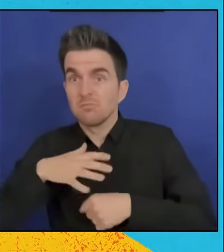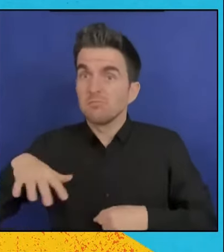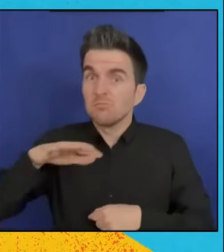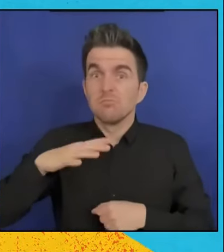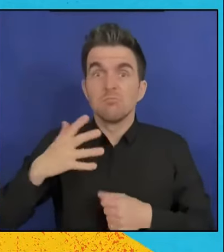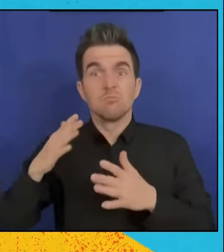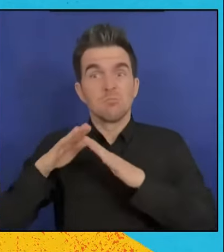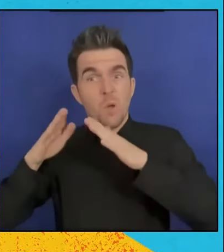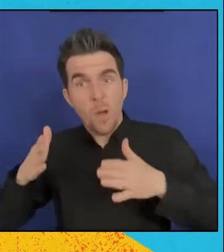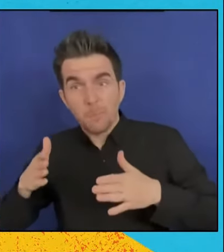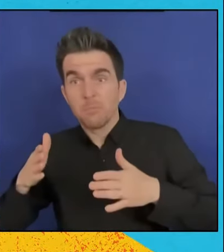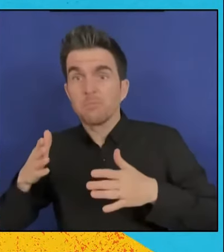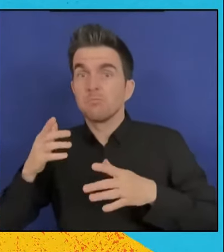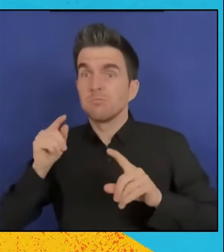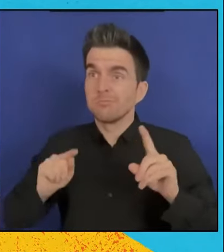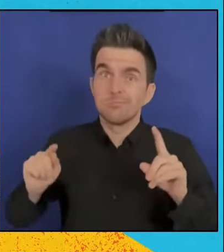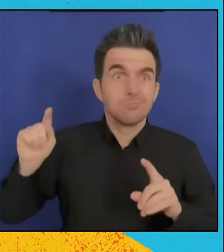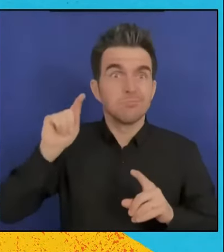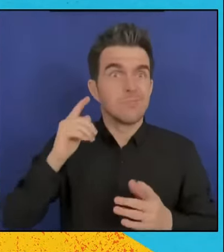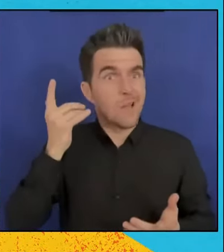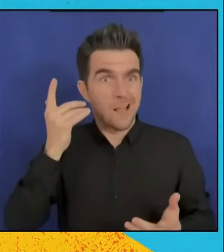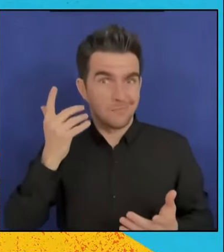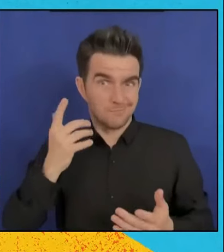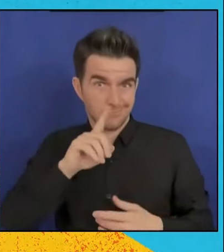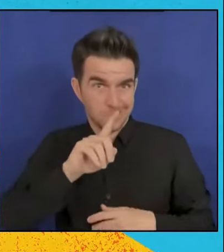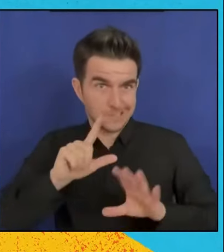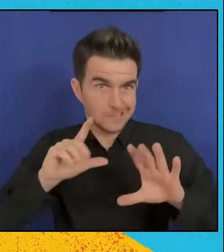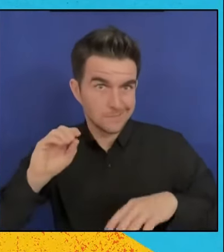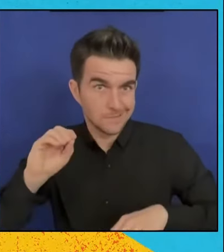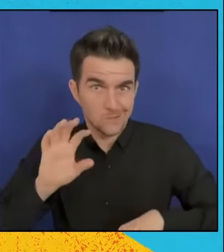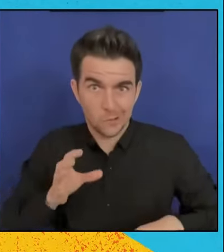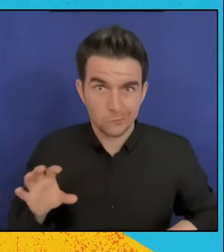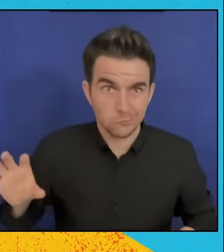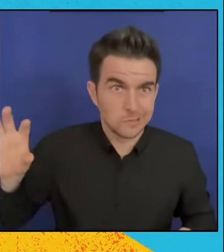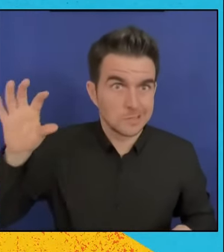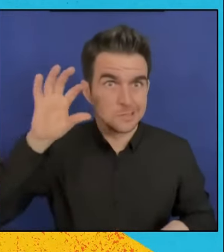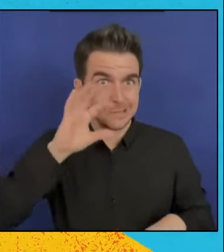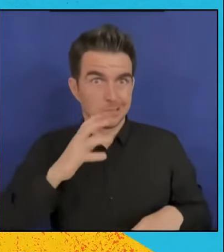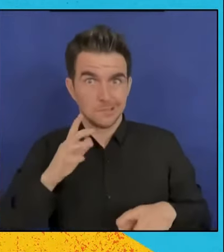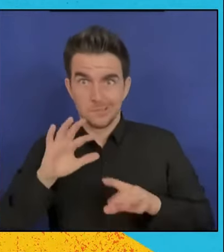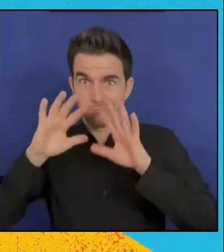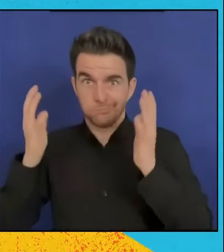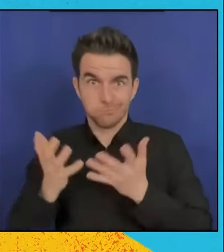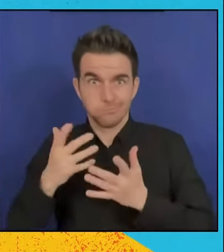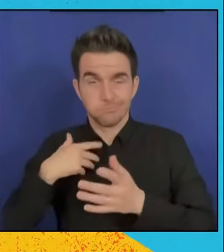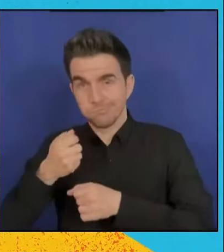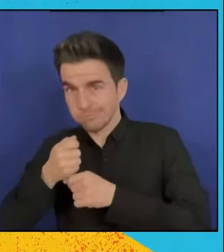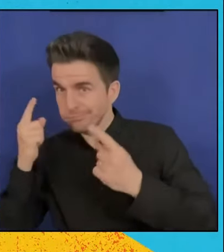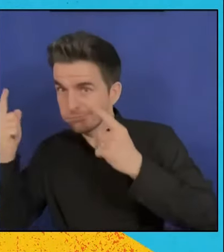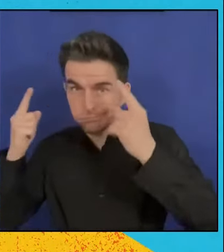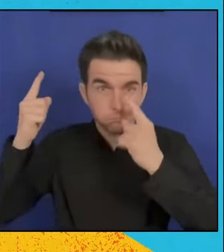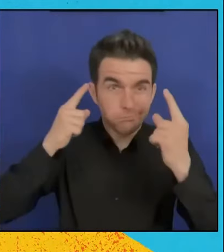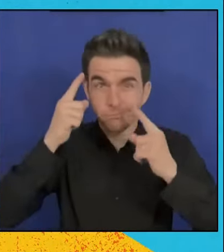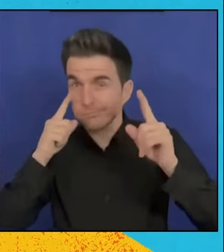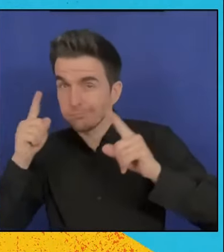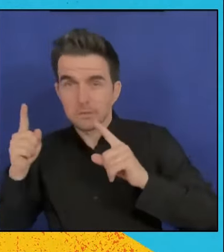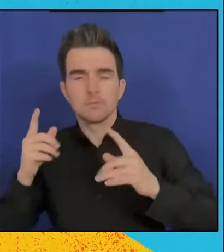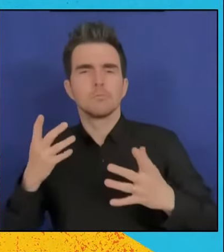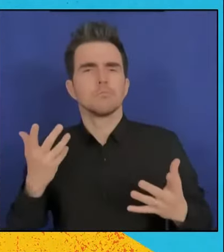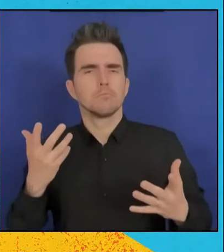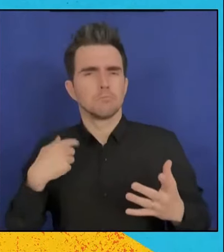them, helping them shape perhaps your thinking in a particular country program for a project or an issue such as climate